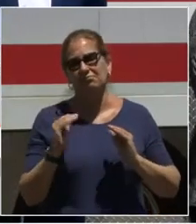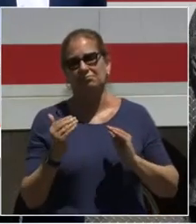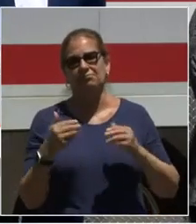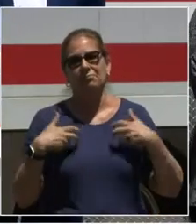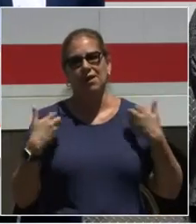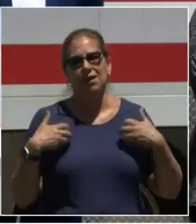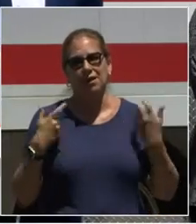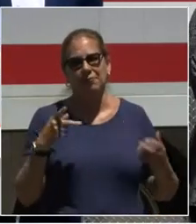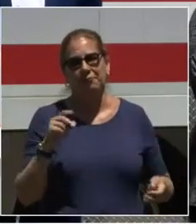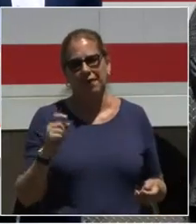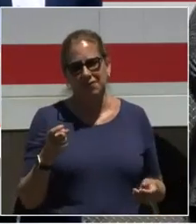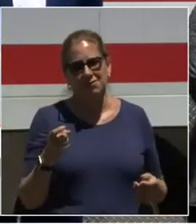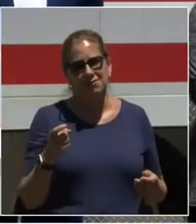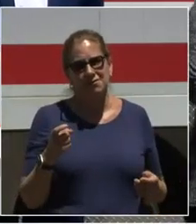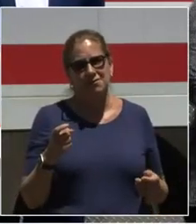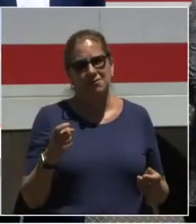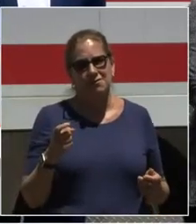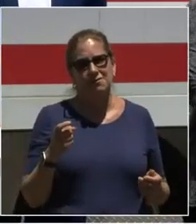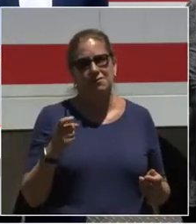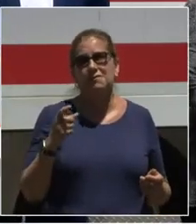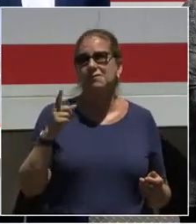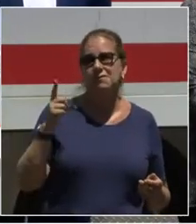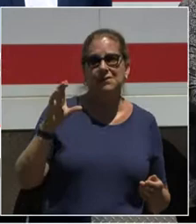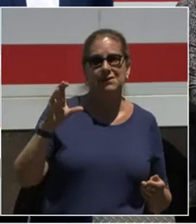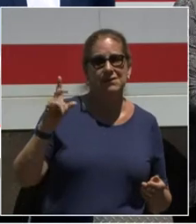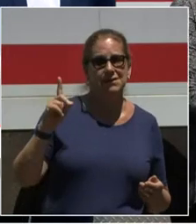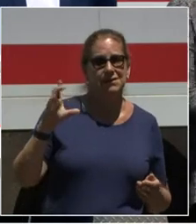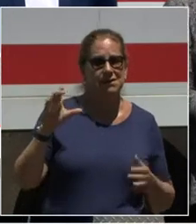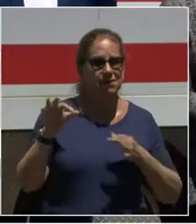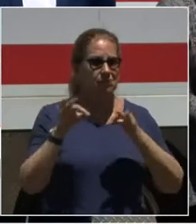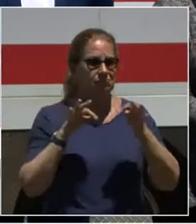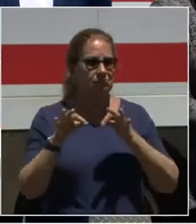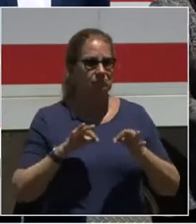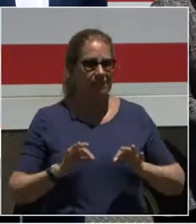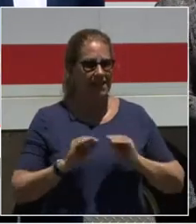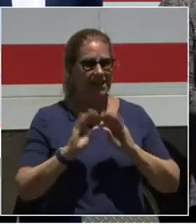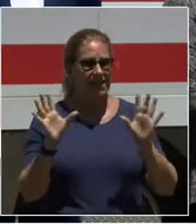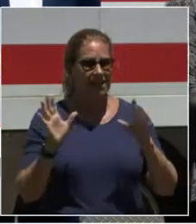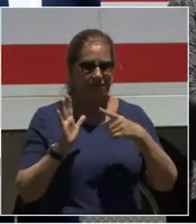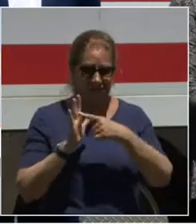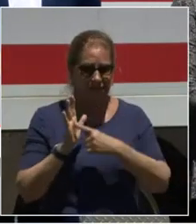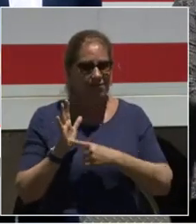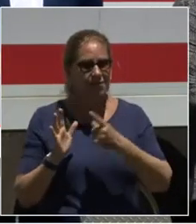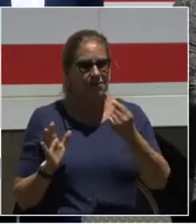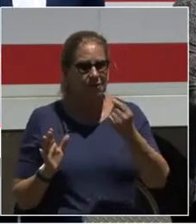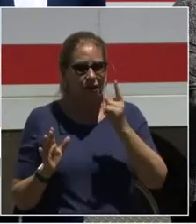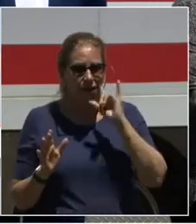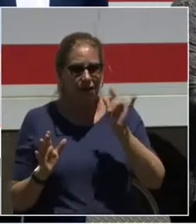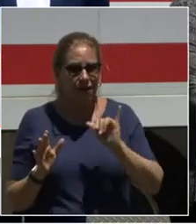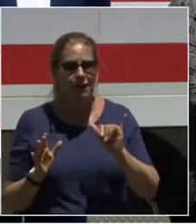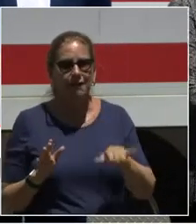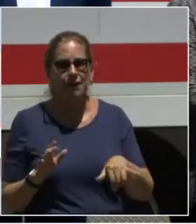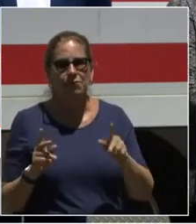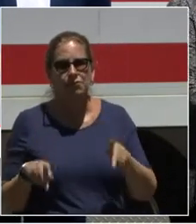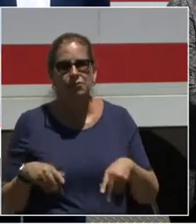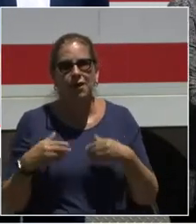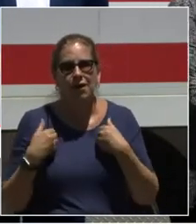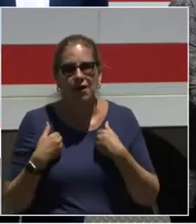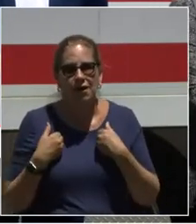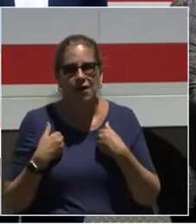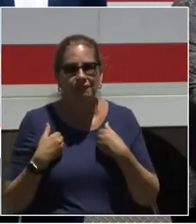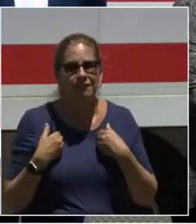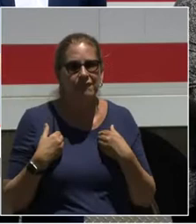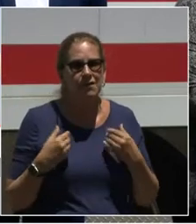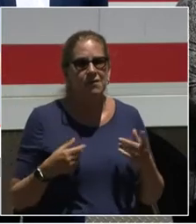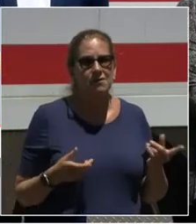are. However, further confirmation will be done by the lab at CDC. And what's the timeline on that? A matter of days. I can't give you exactly how many. And is